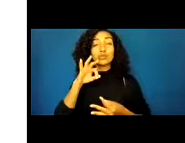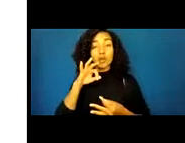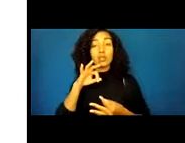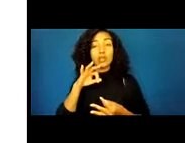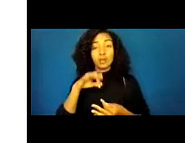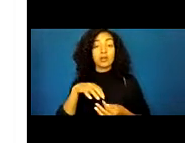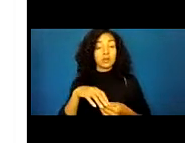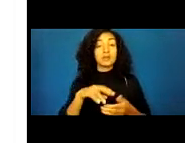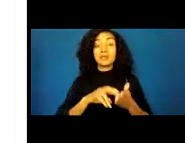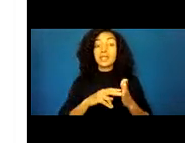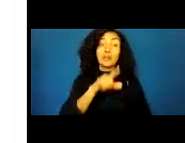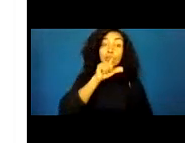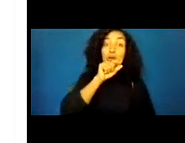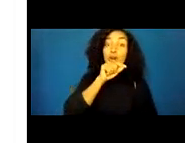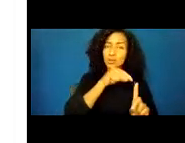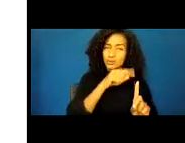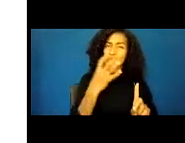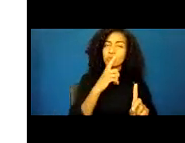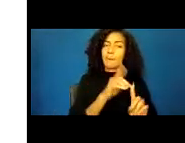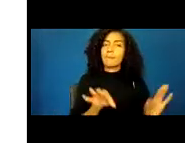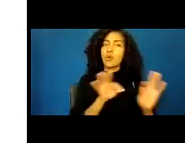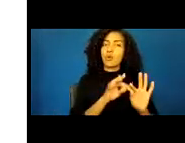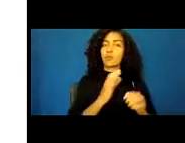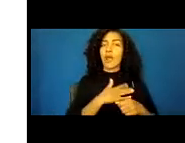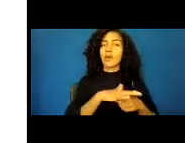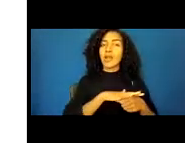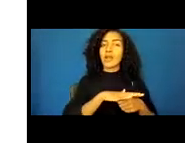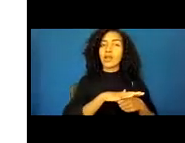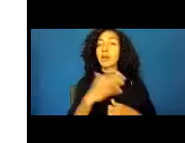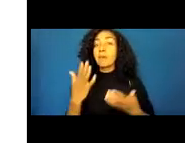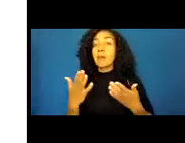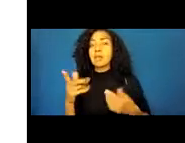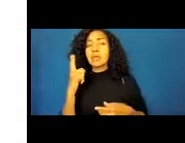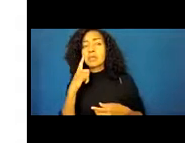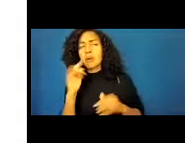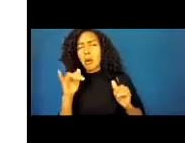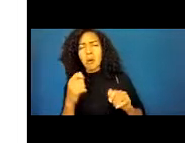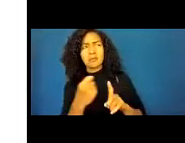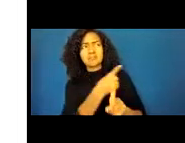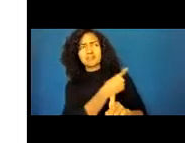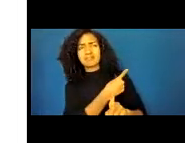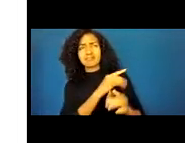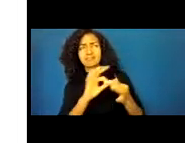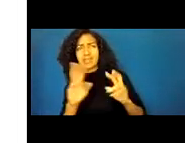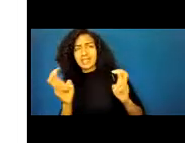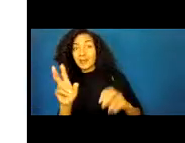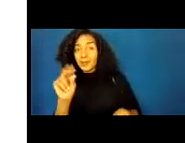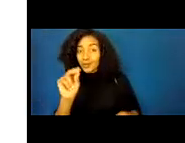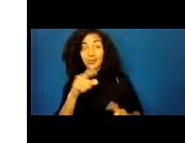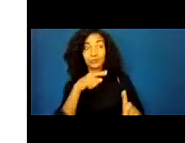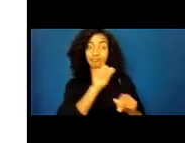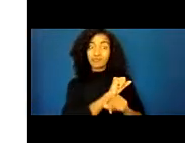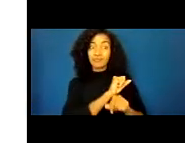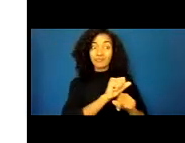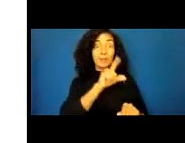birds are really important in our area. And although that may seem like it's a little far-fetched from what we're talking about today, they're really ingrained in